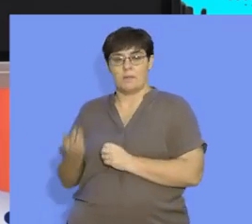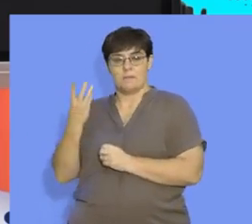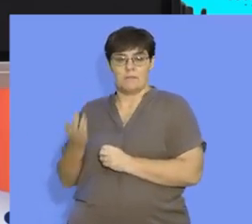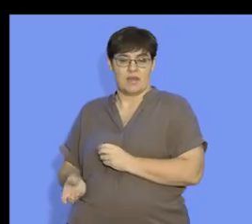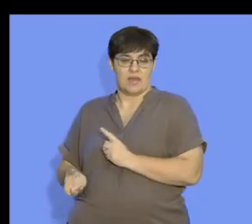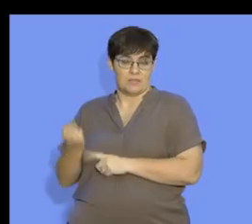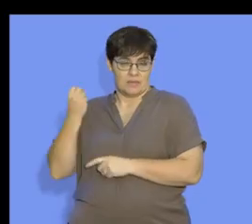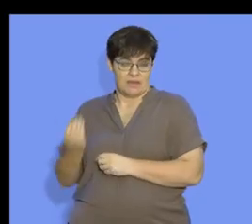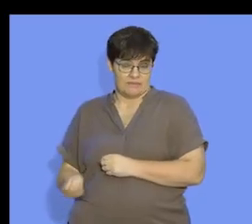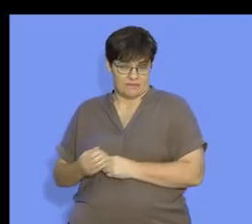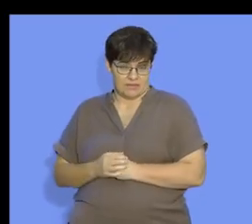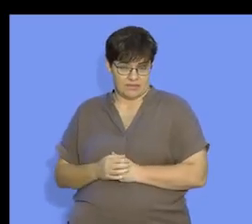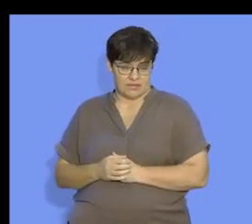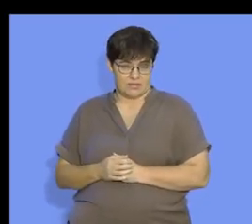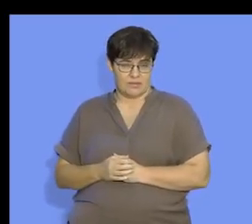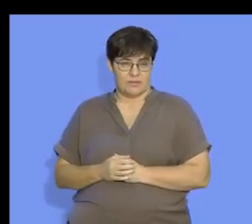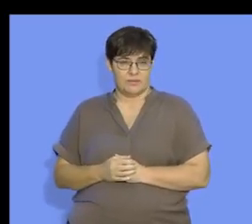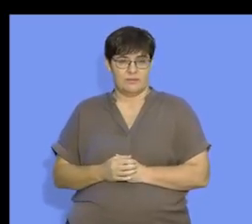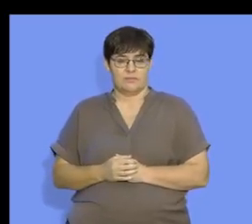right?